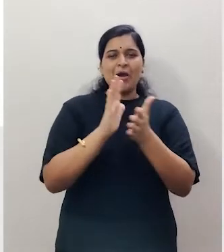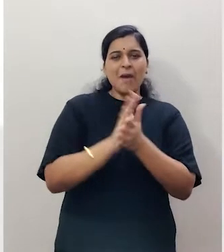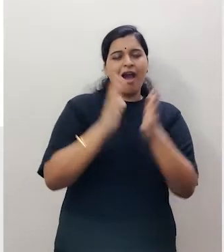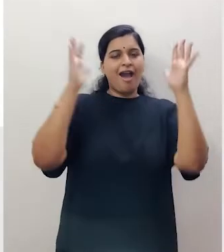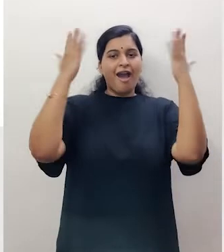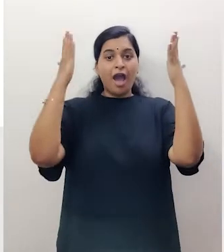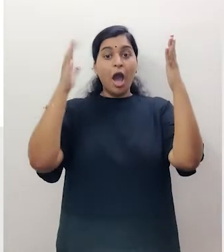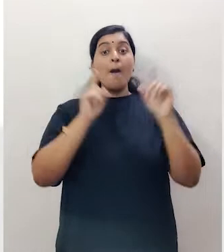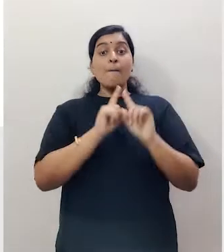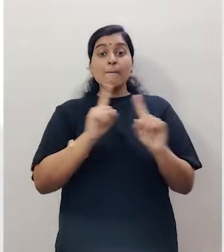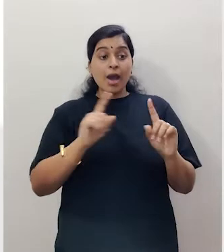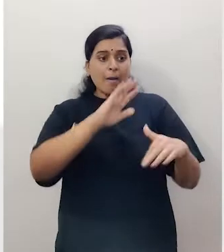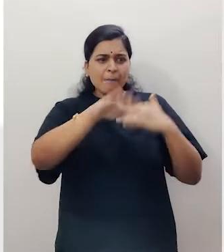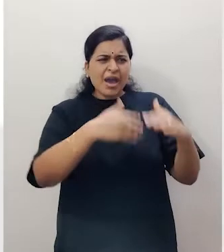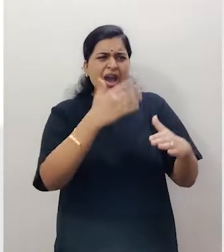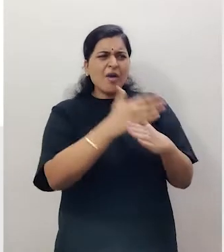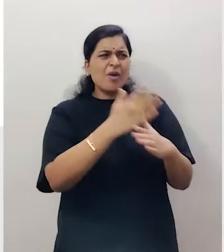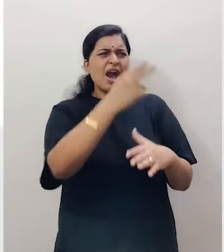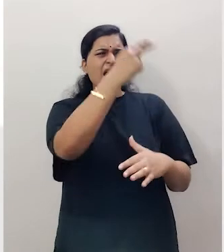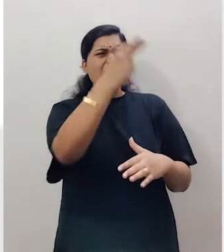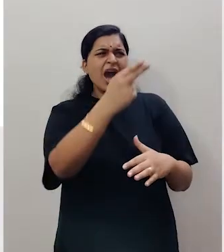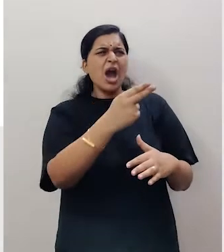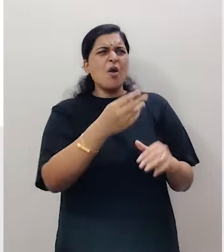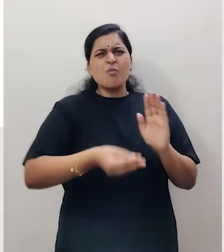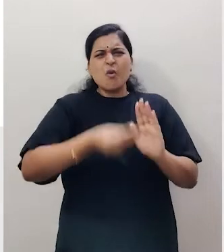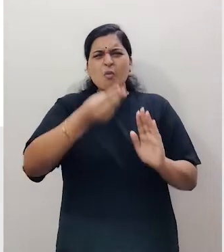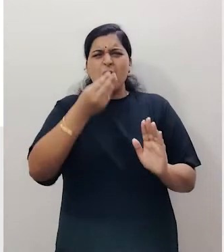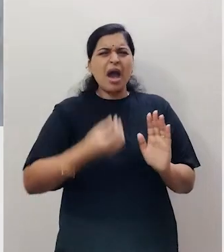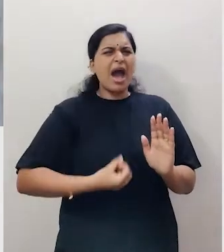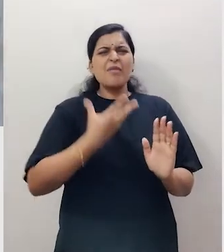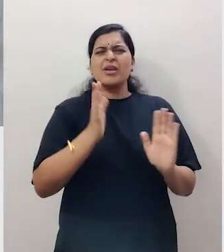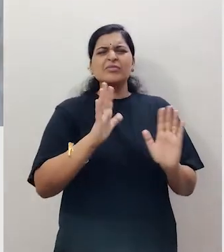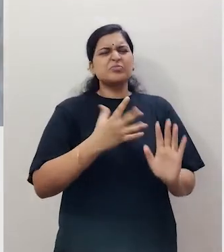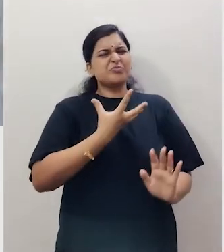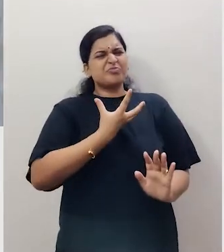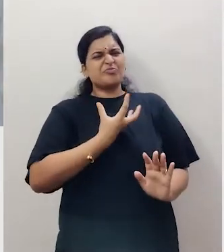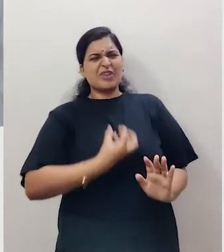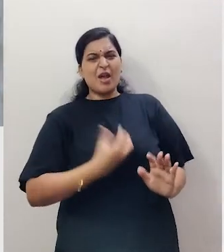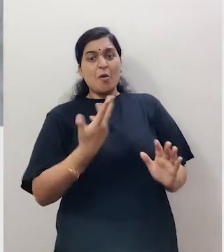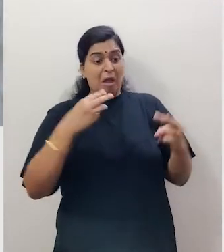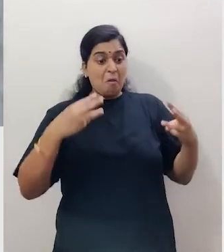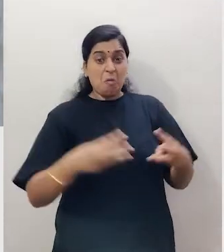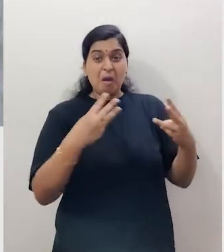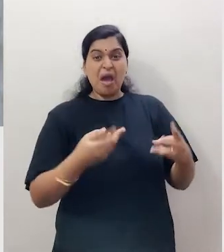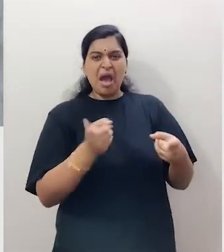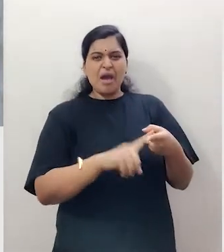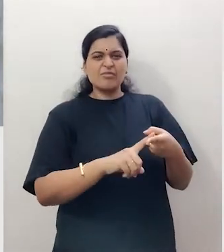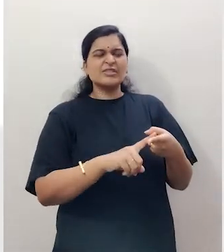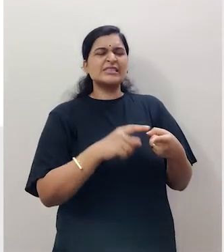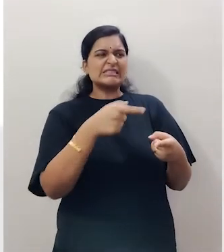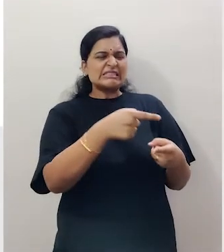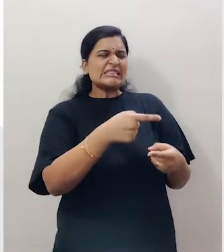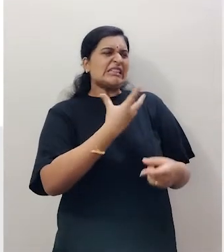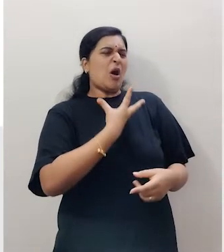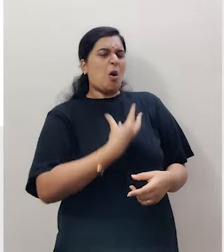and hopeless, and a reference to the traumas of war. Around the central motif are many smaller details